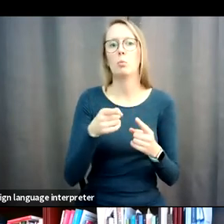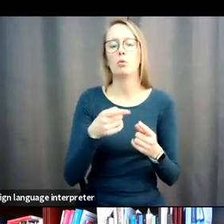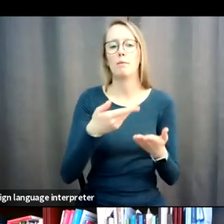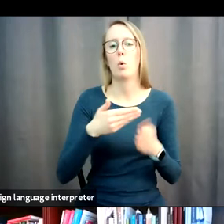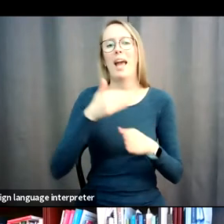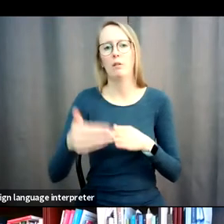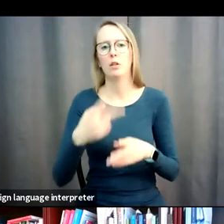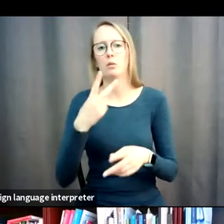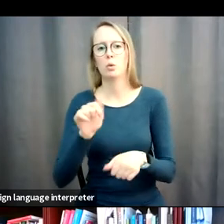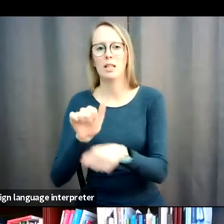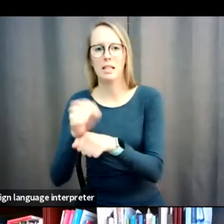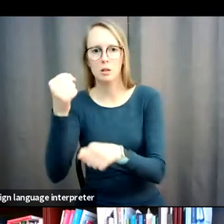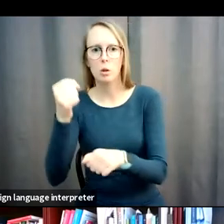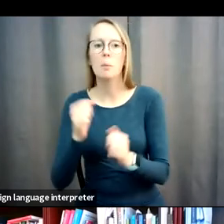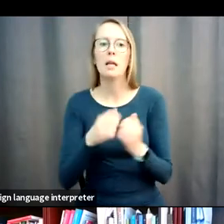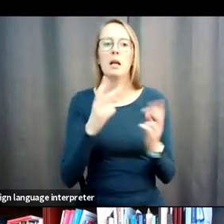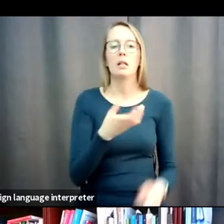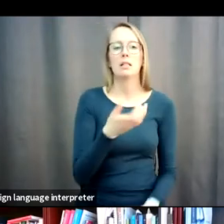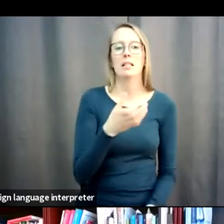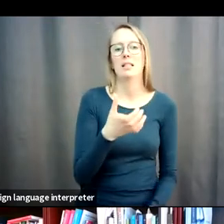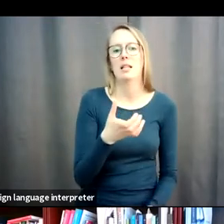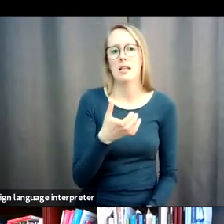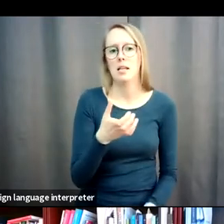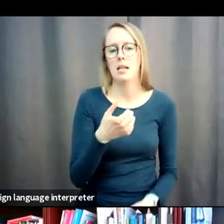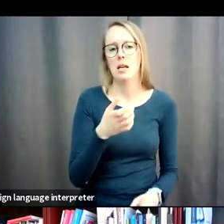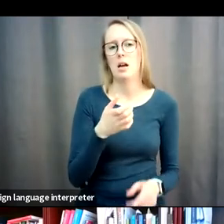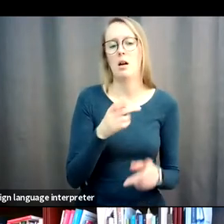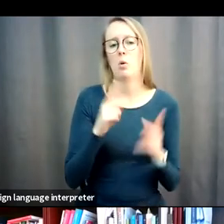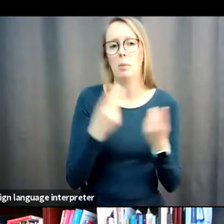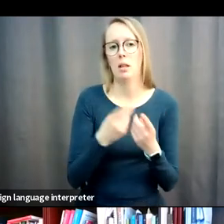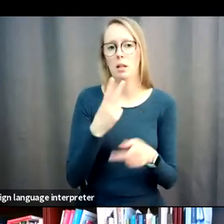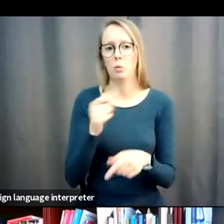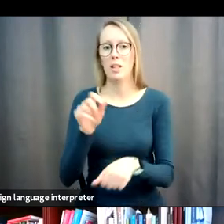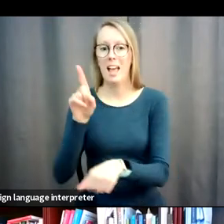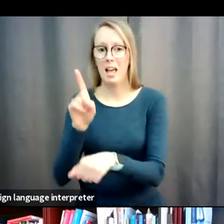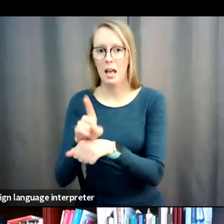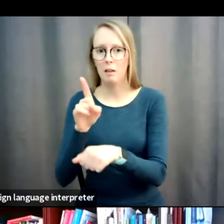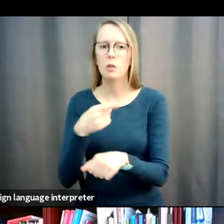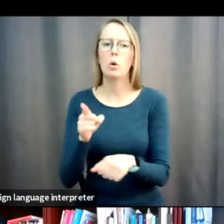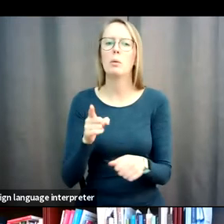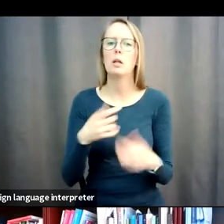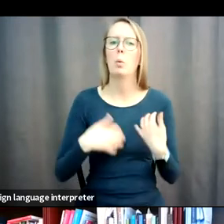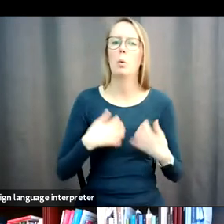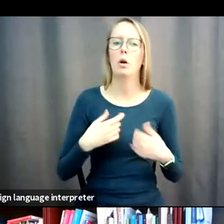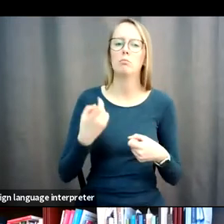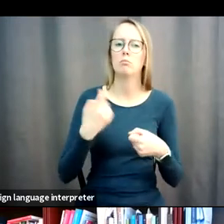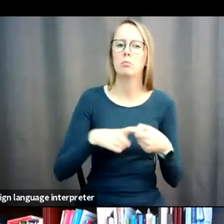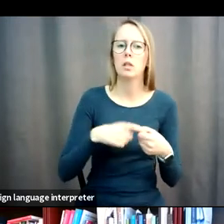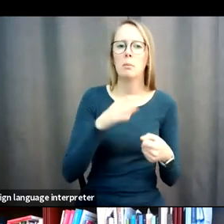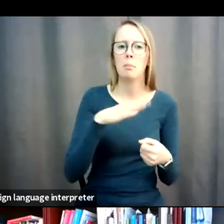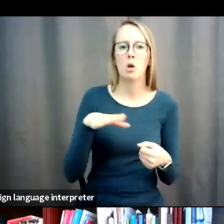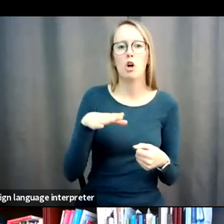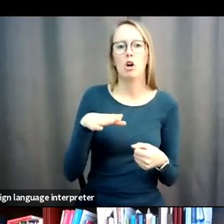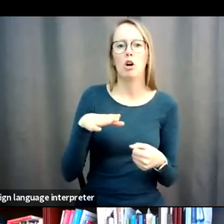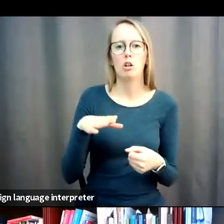2019. In 2011, the CRC committee said to Finland, the committee is concerned that the right of children with disabilities to be heard is